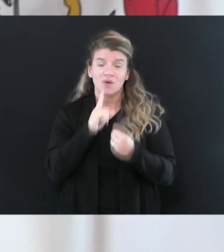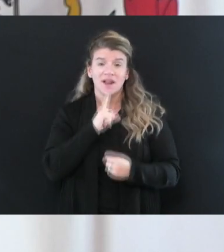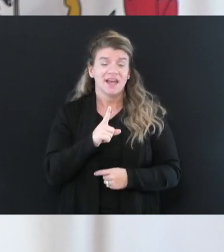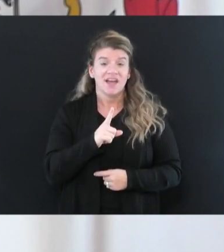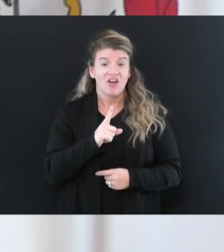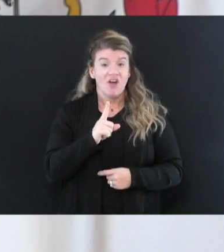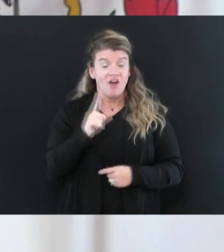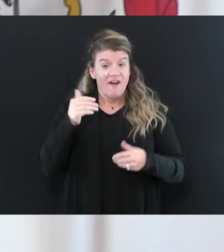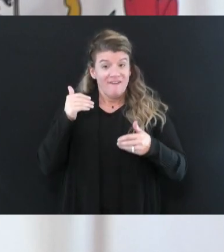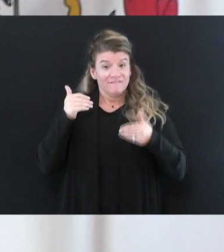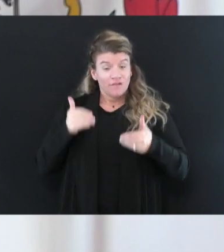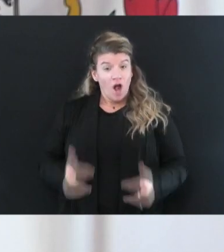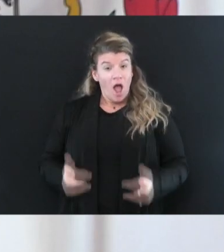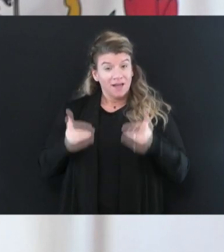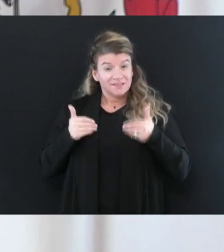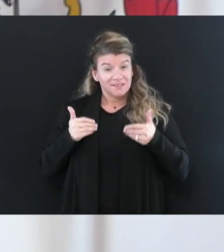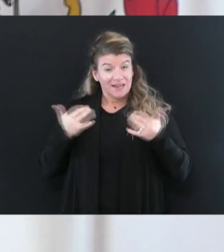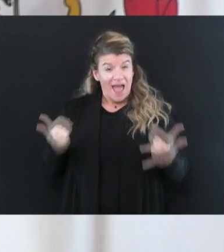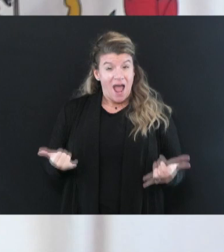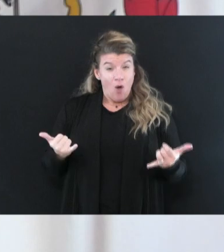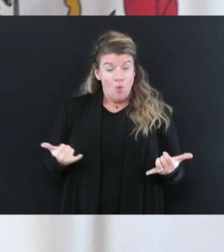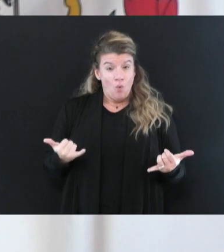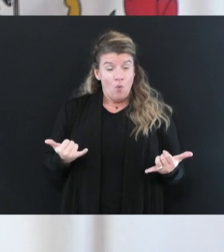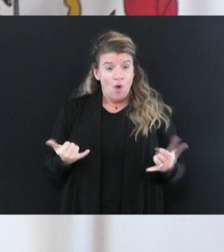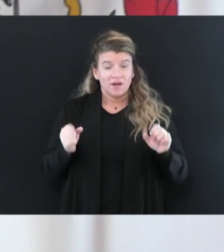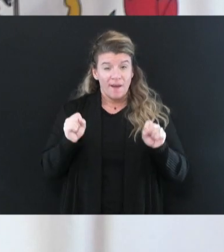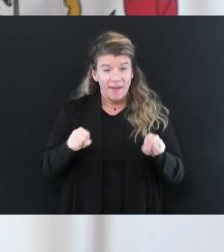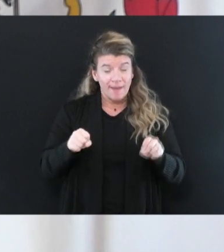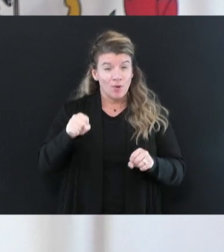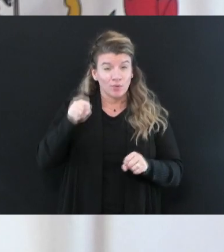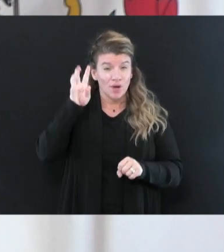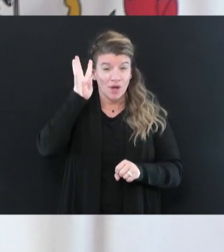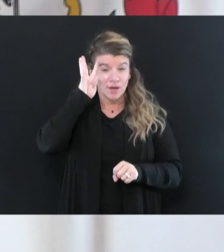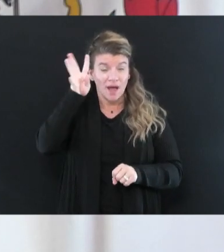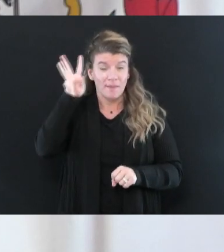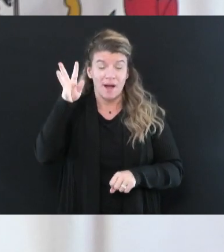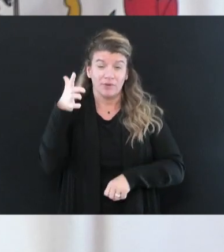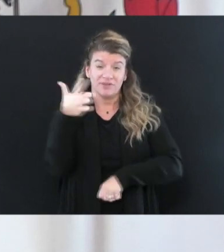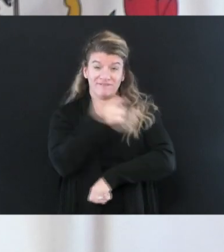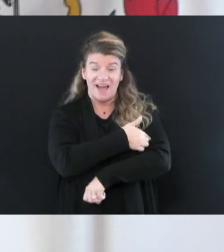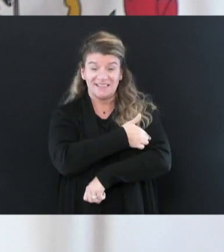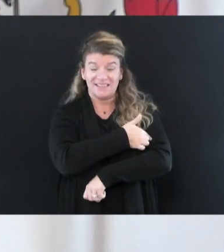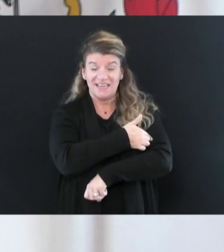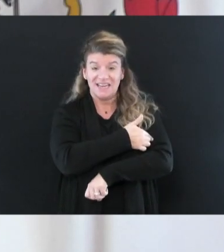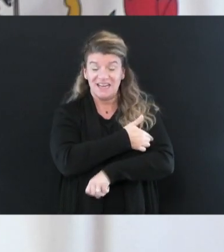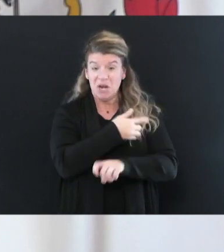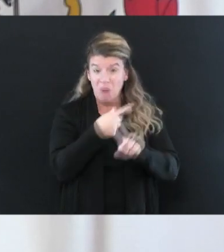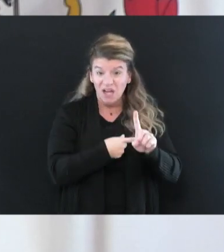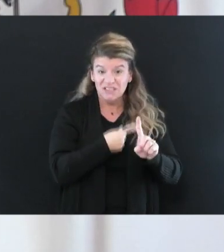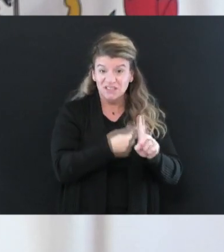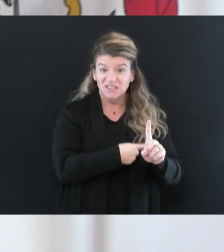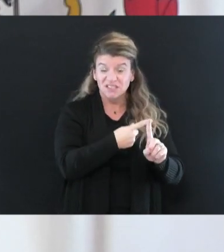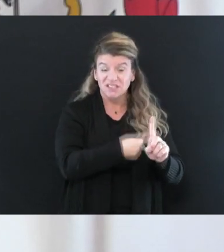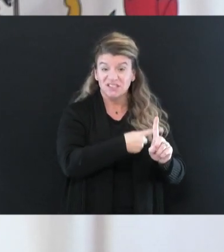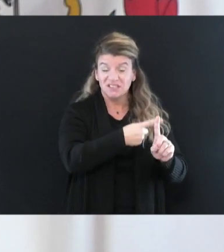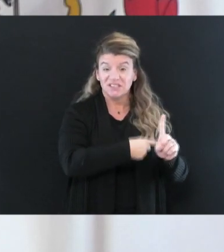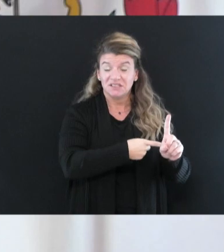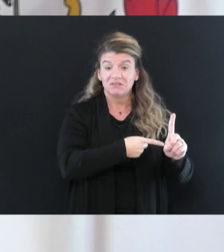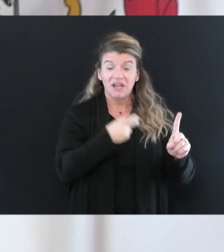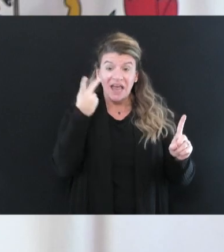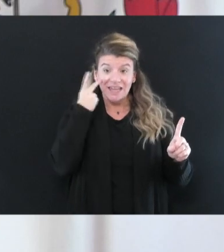for us in this country to come up with a vaccine in a matter of months, like that it looks like